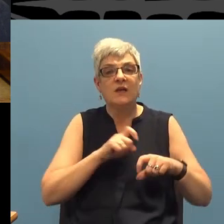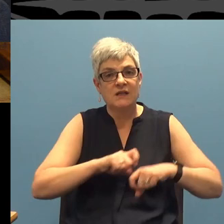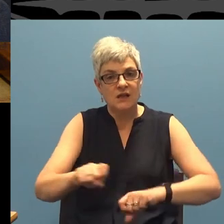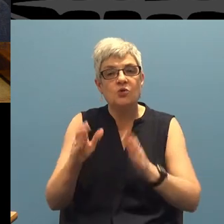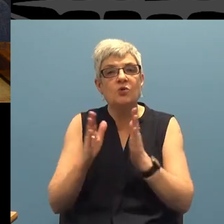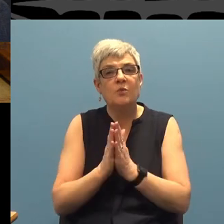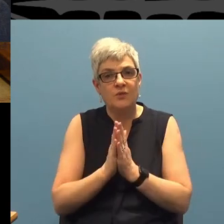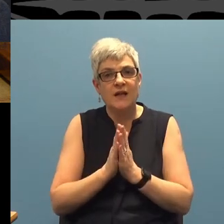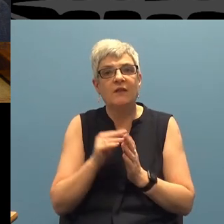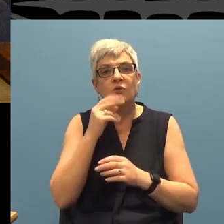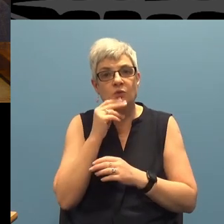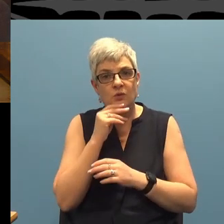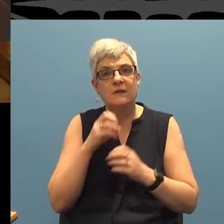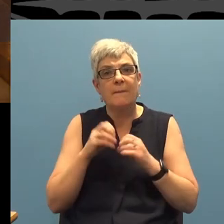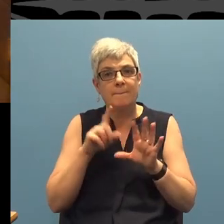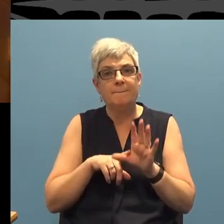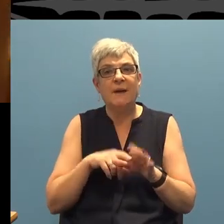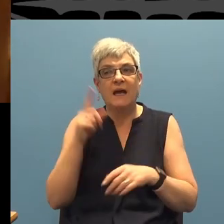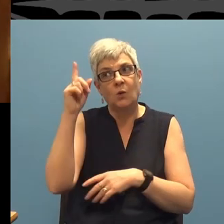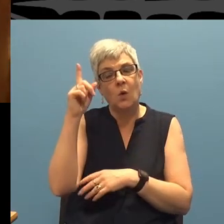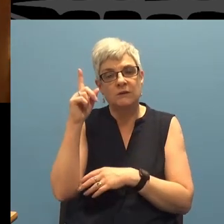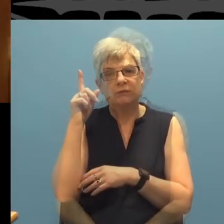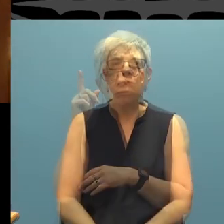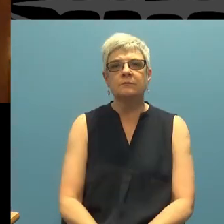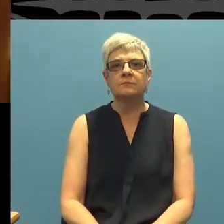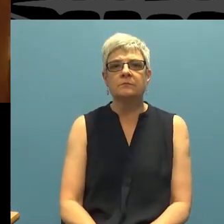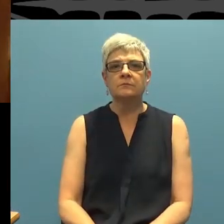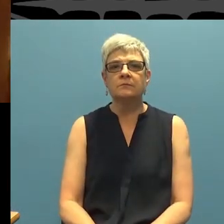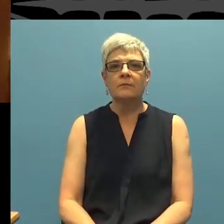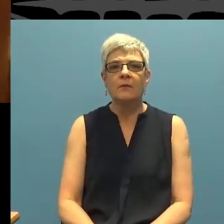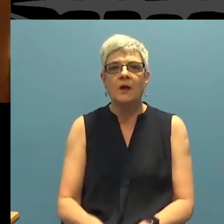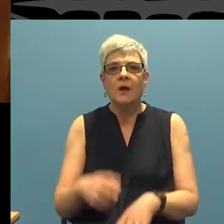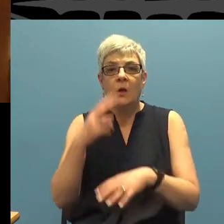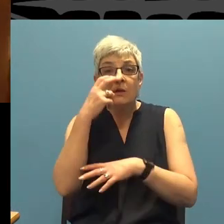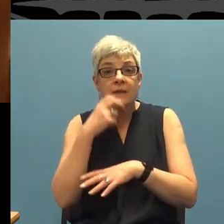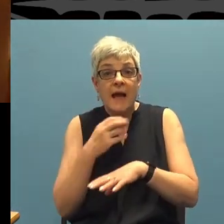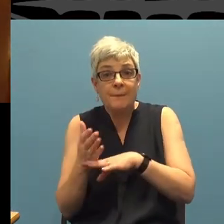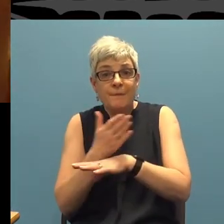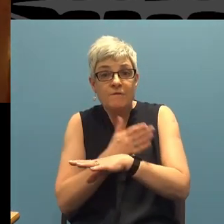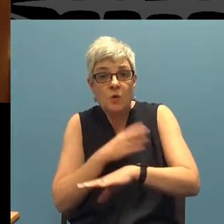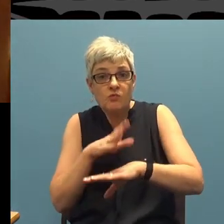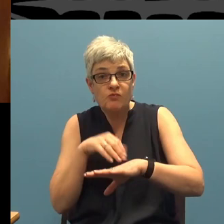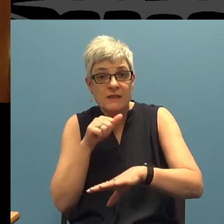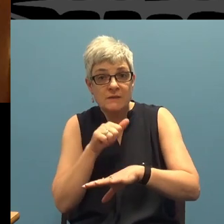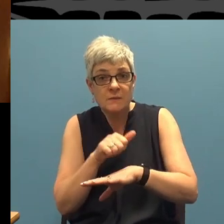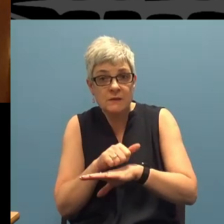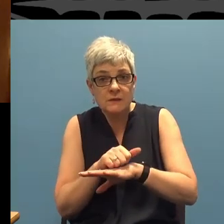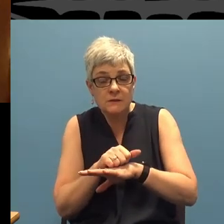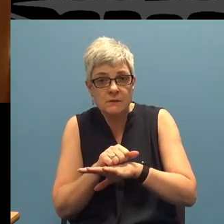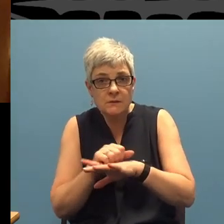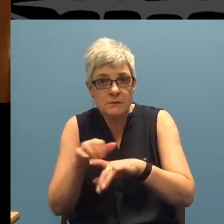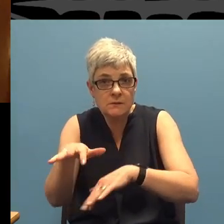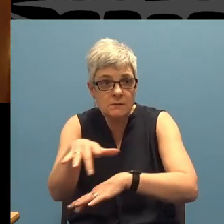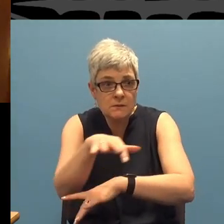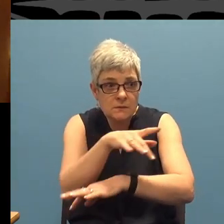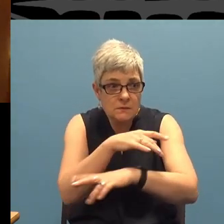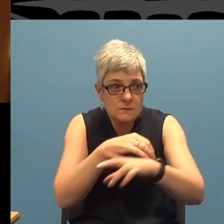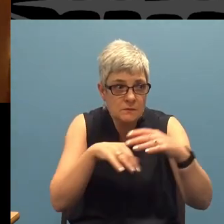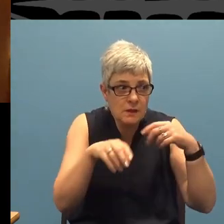by God. Thank you. Twas the night before Christmas, when all through the